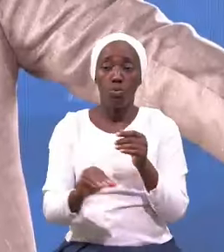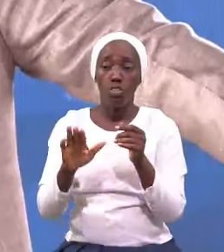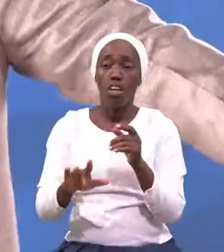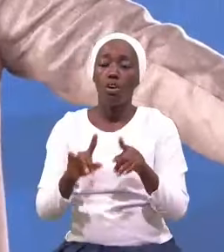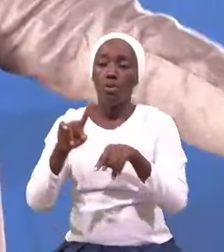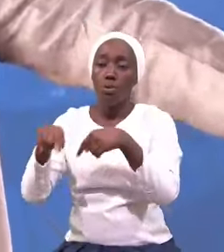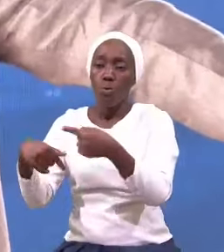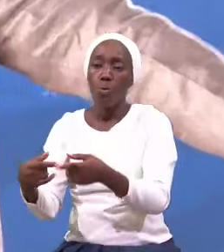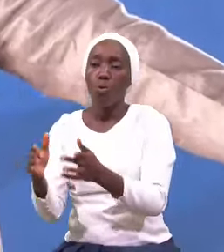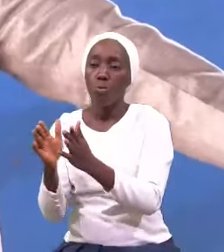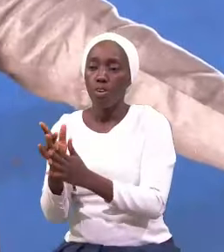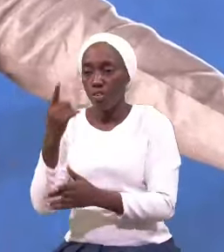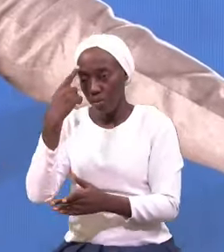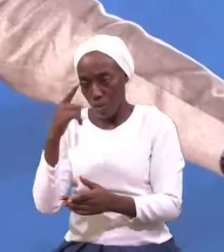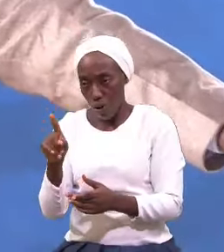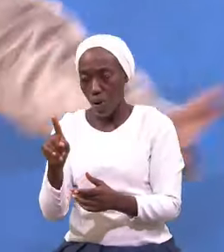no child.